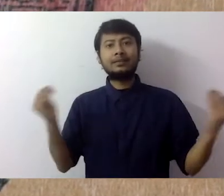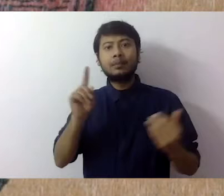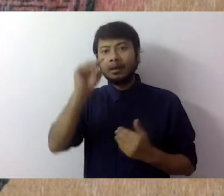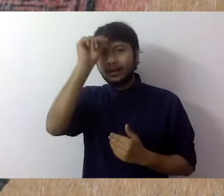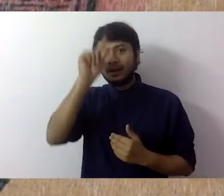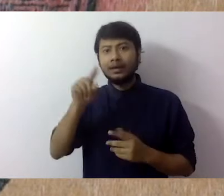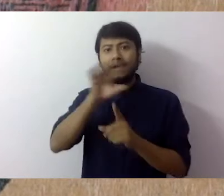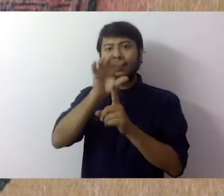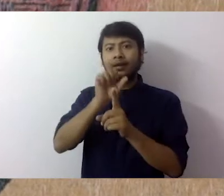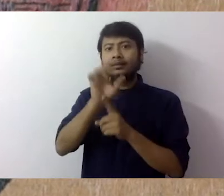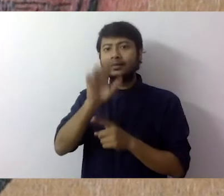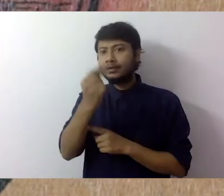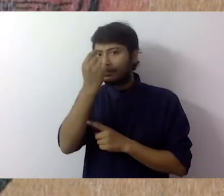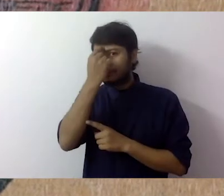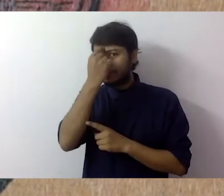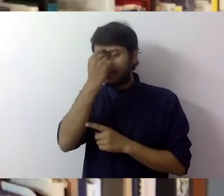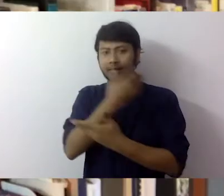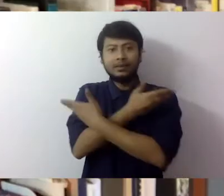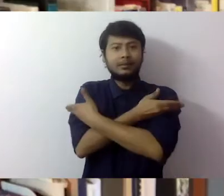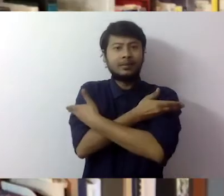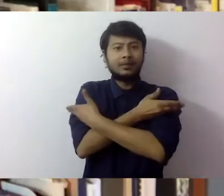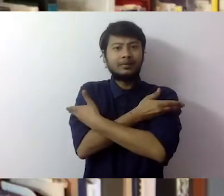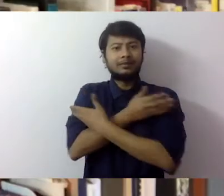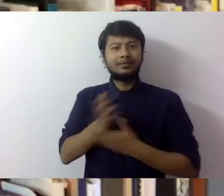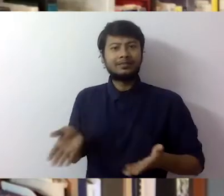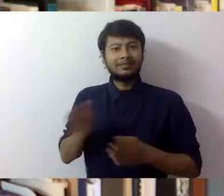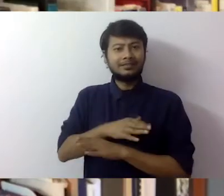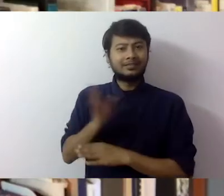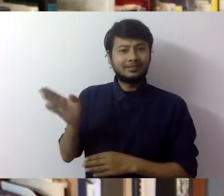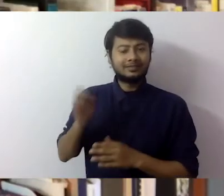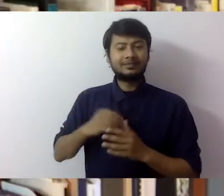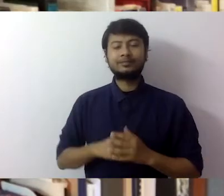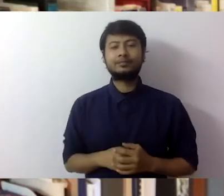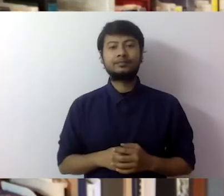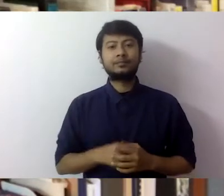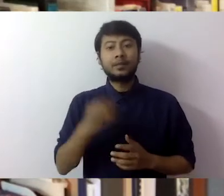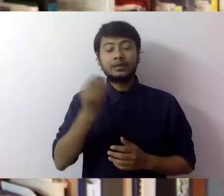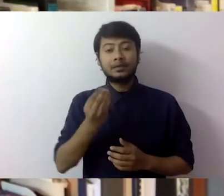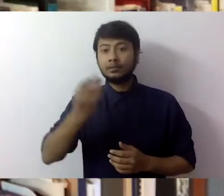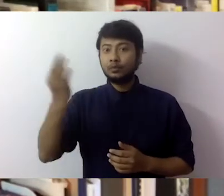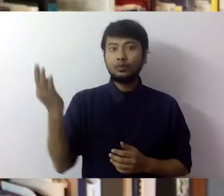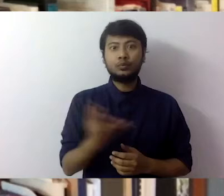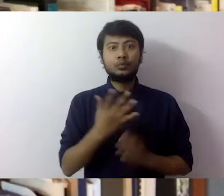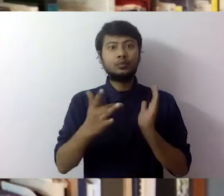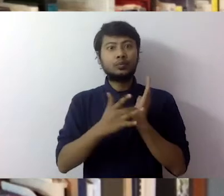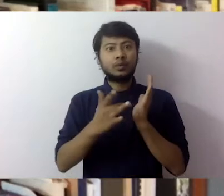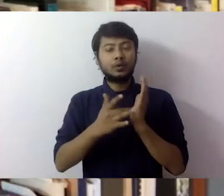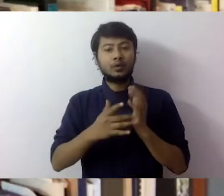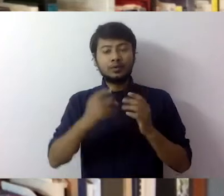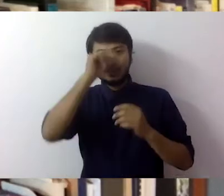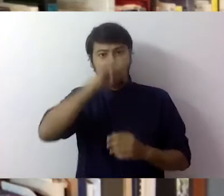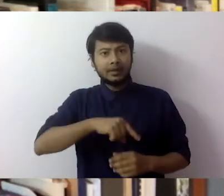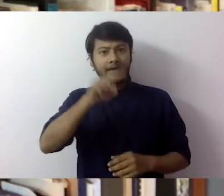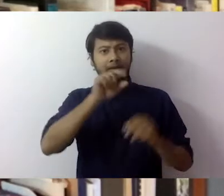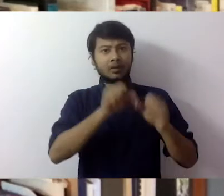with bindis and short choli-like blouses. We can also find some elements in the print that are strikingly new. Artistic techniques